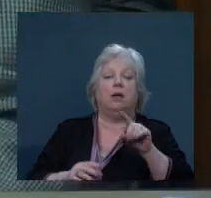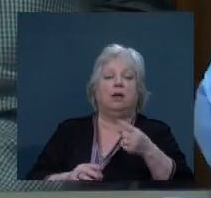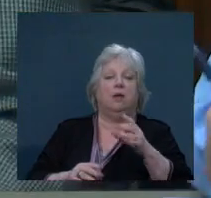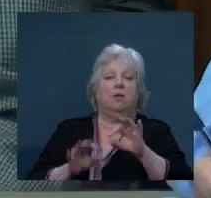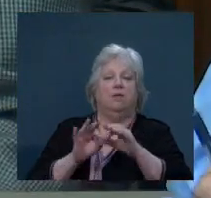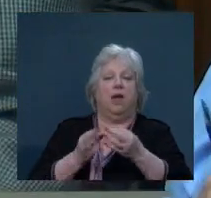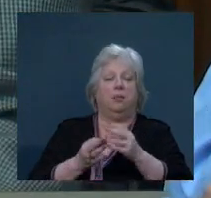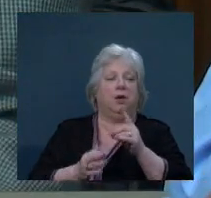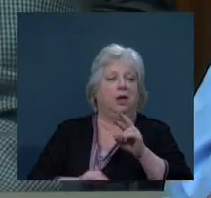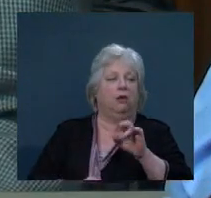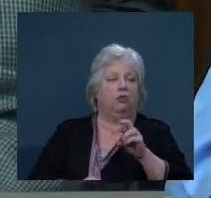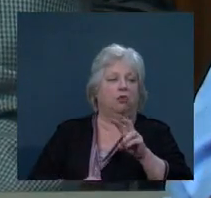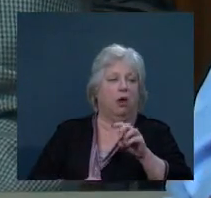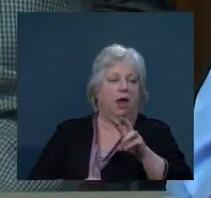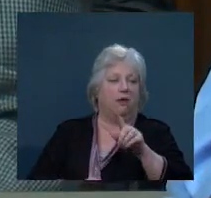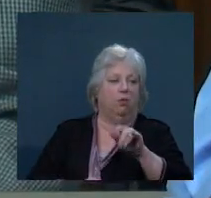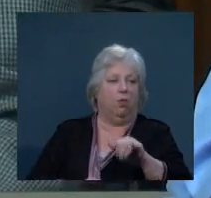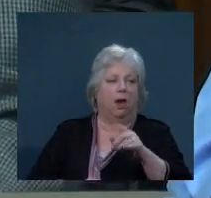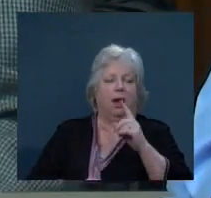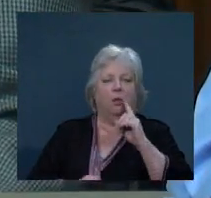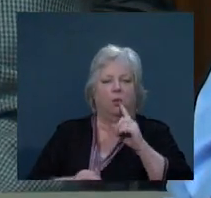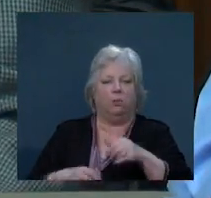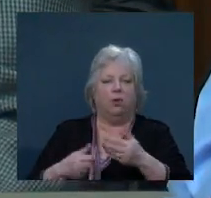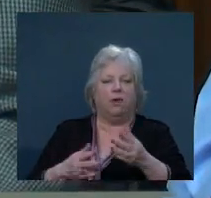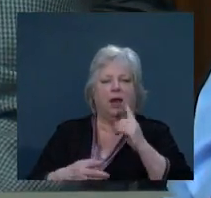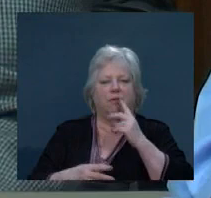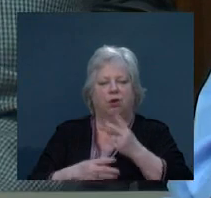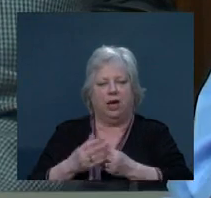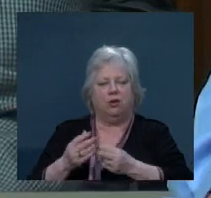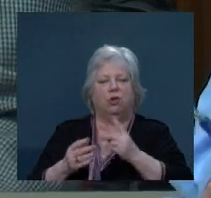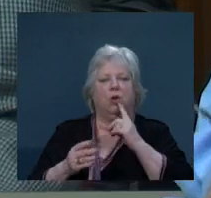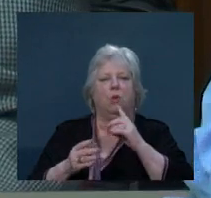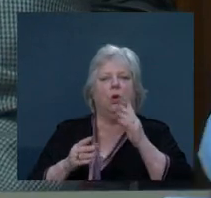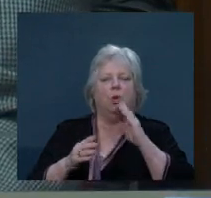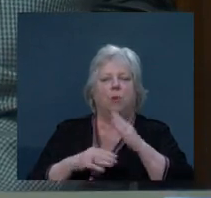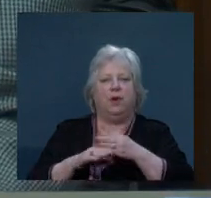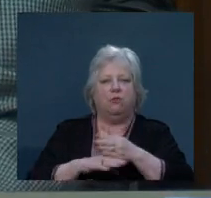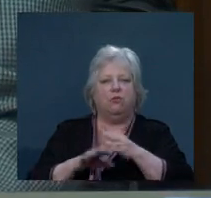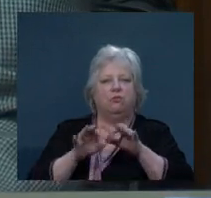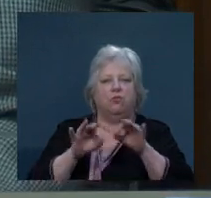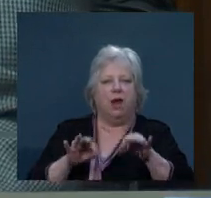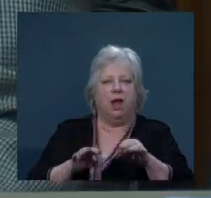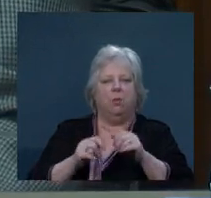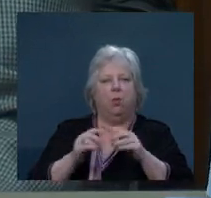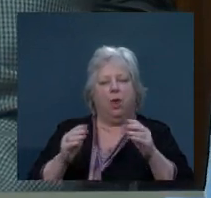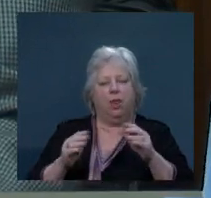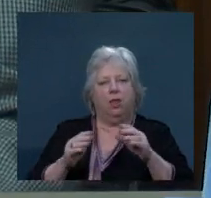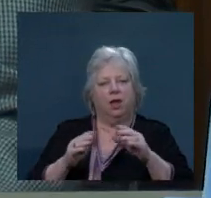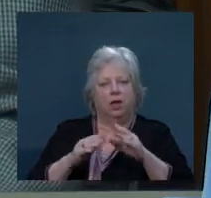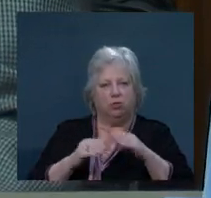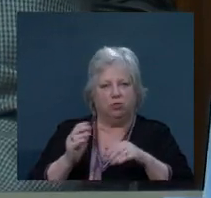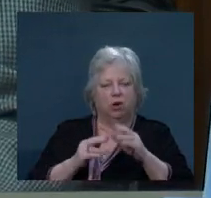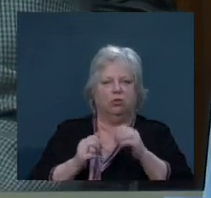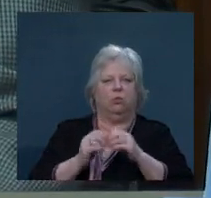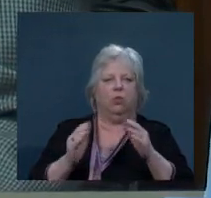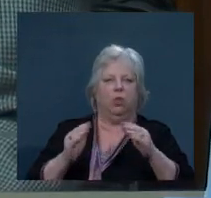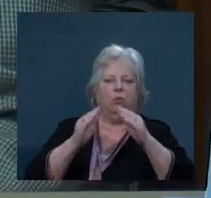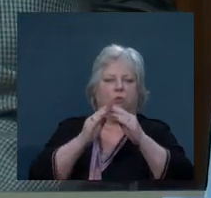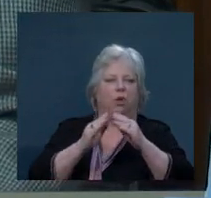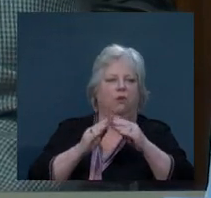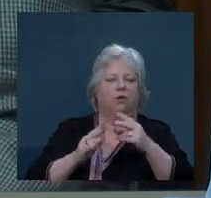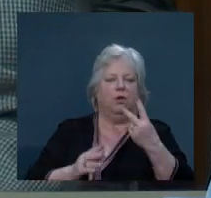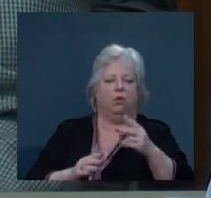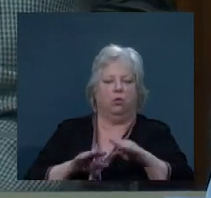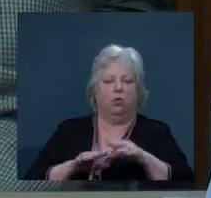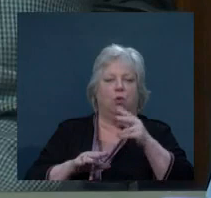driveway from Brown Street is provided for each of the dwellings. Each dwelling will be frame construction with a pitched roof. The north dwelling will be 2 stories